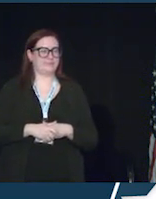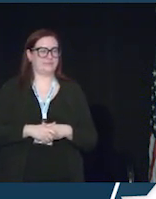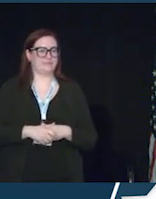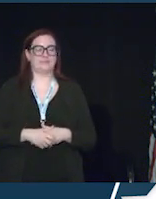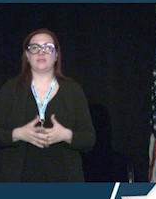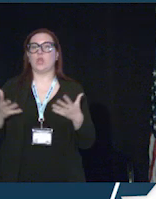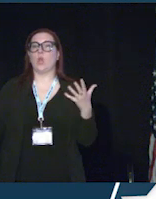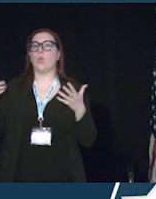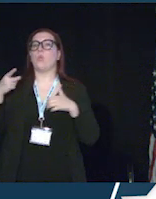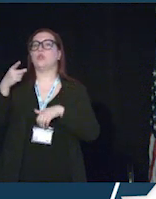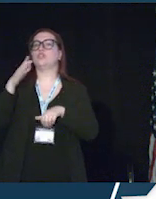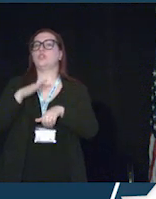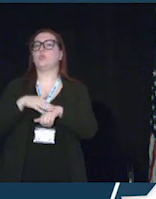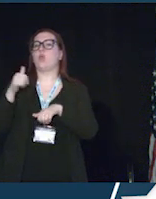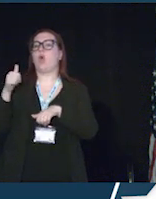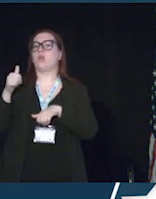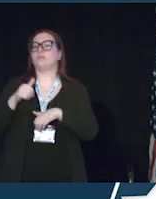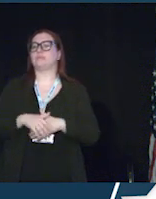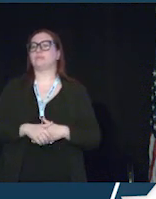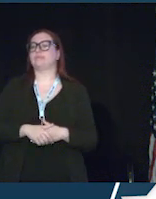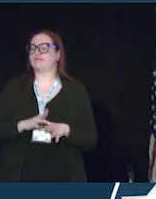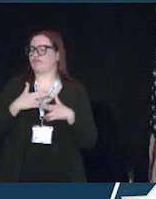What do you call